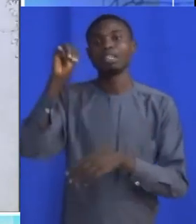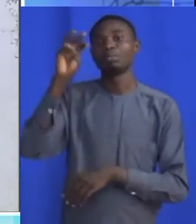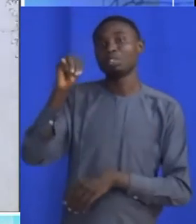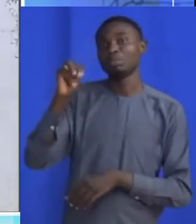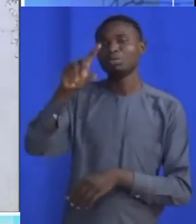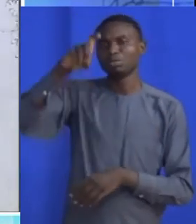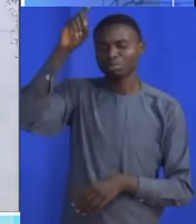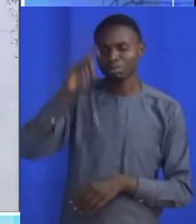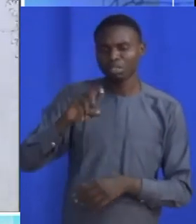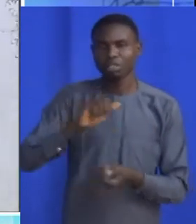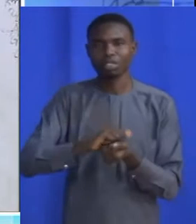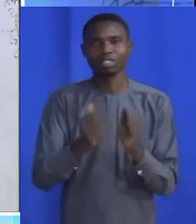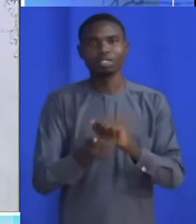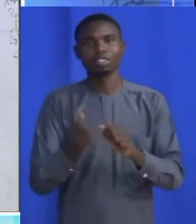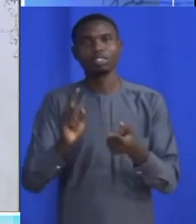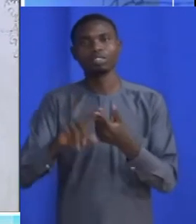independence.